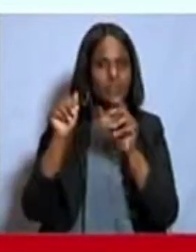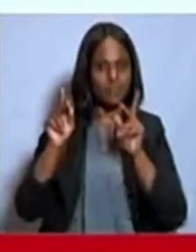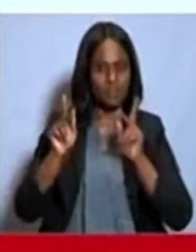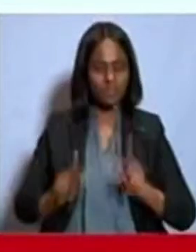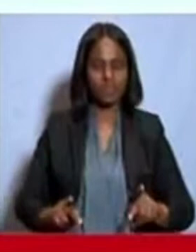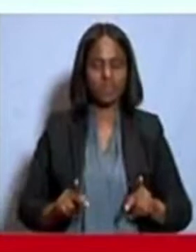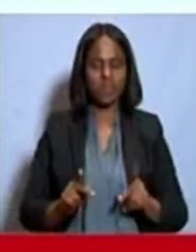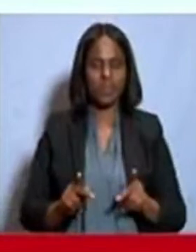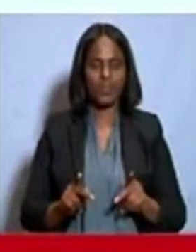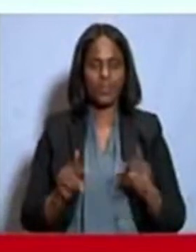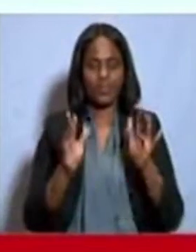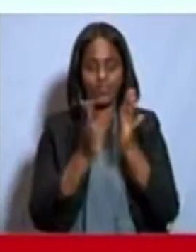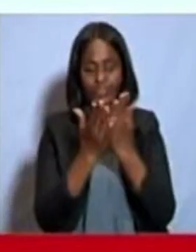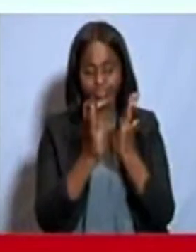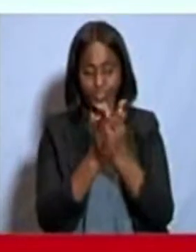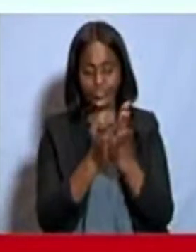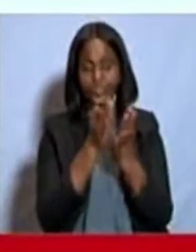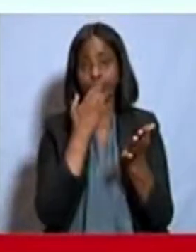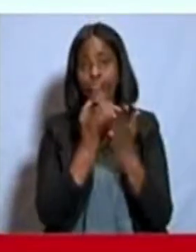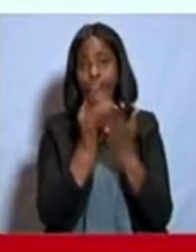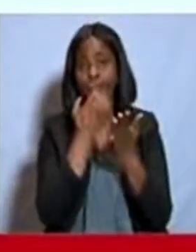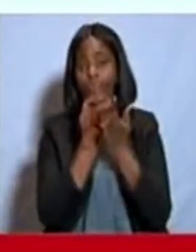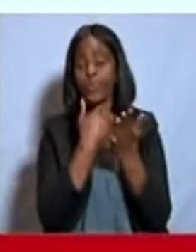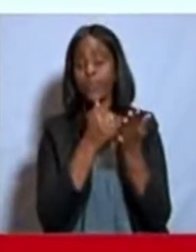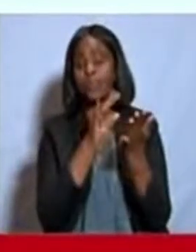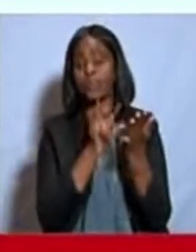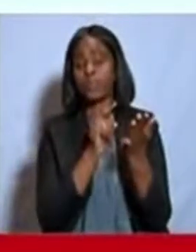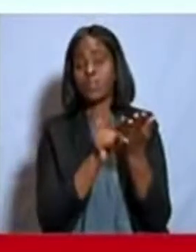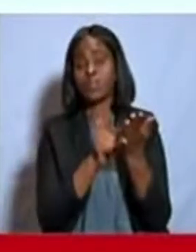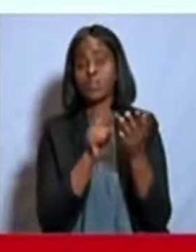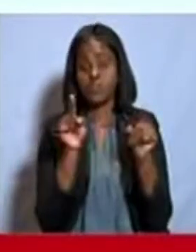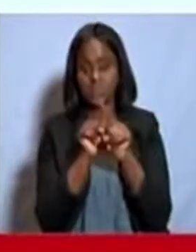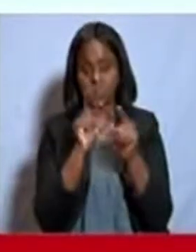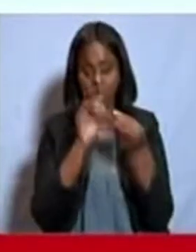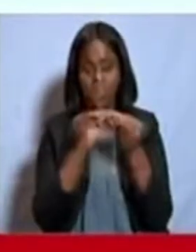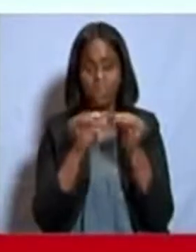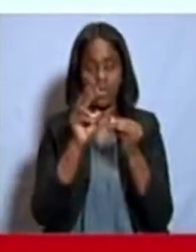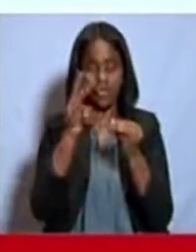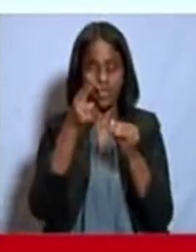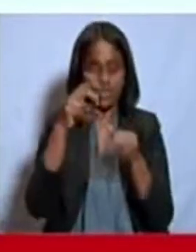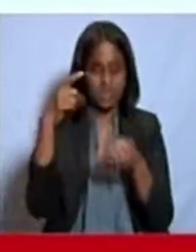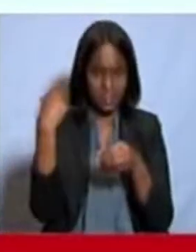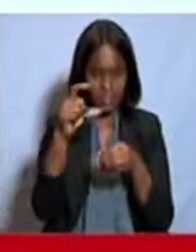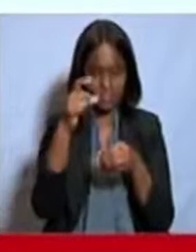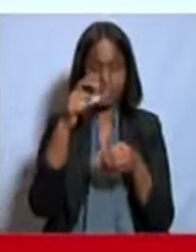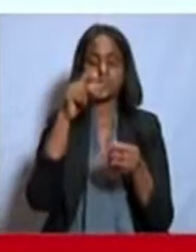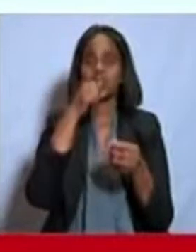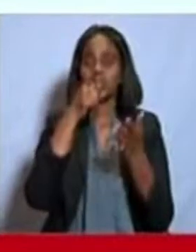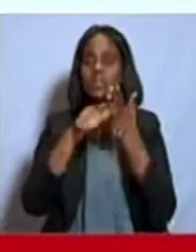beneficiaries. Documentary evidence, Appendix 2, charge letters.